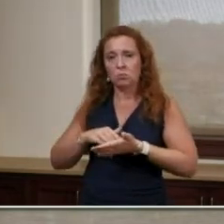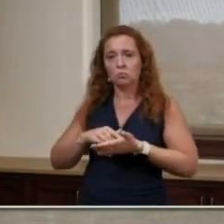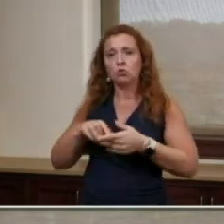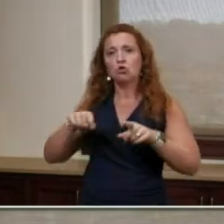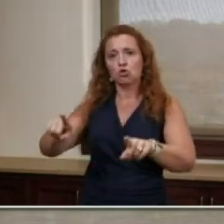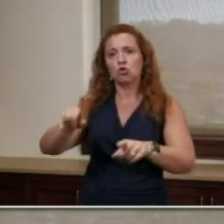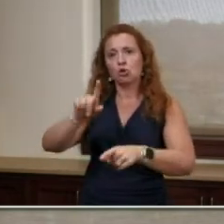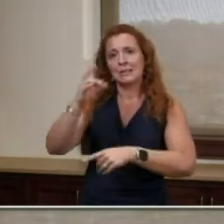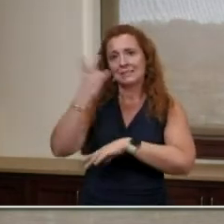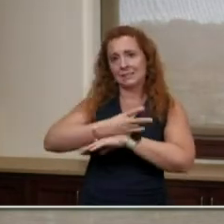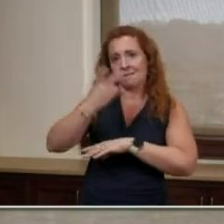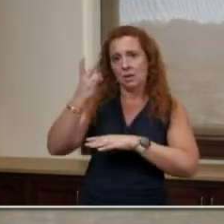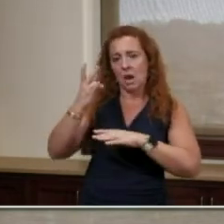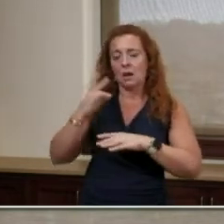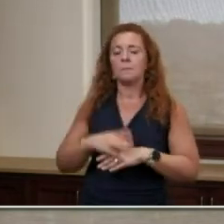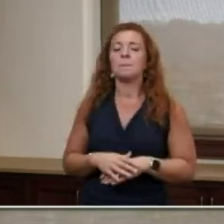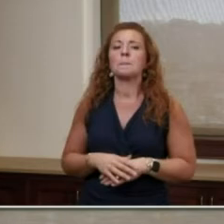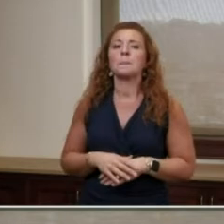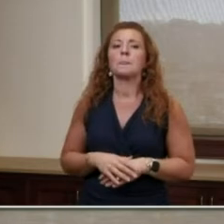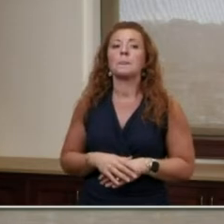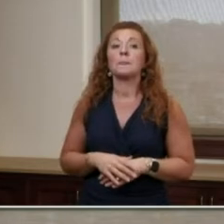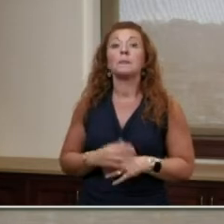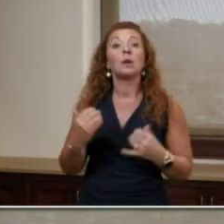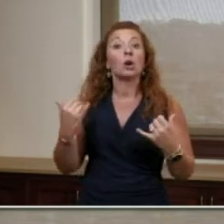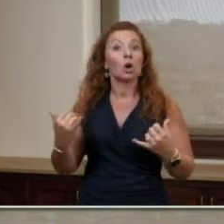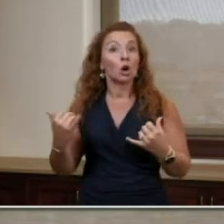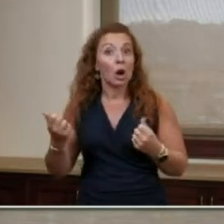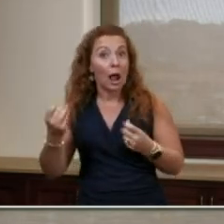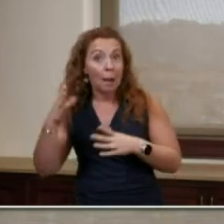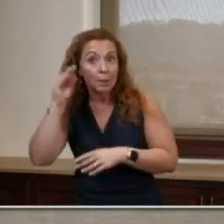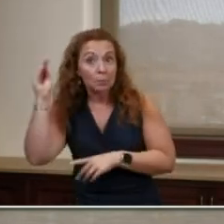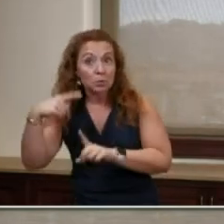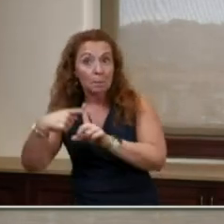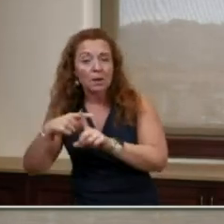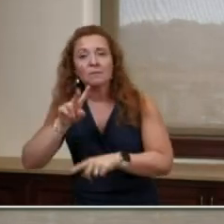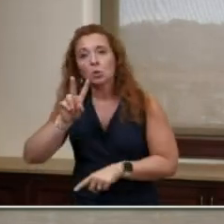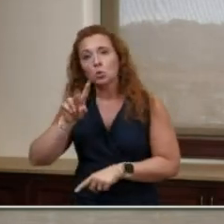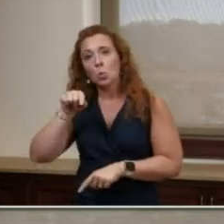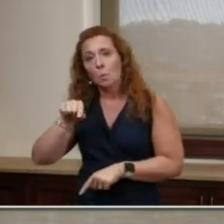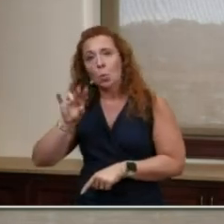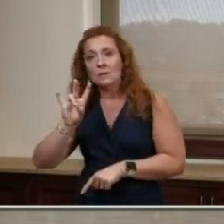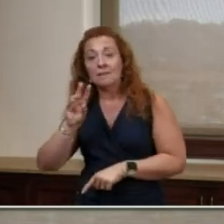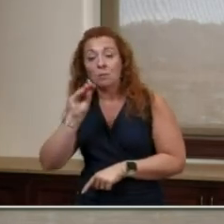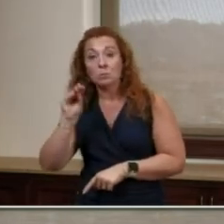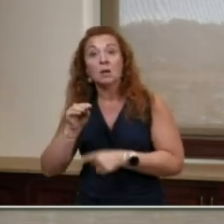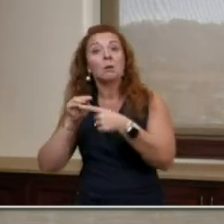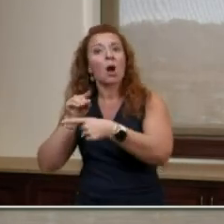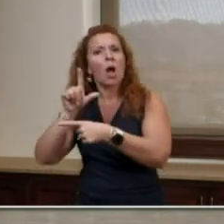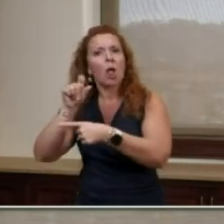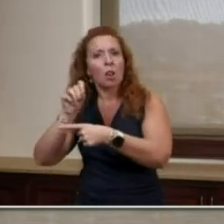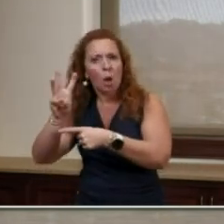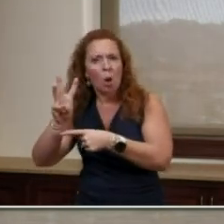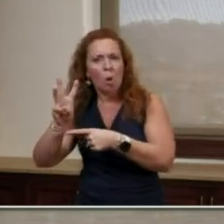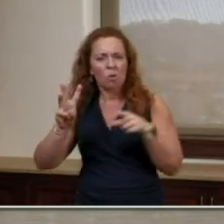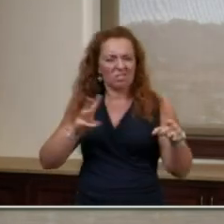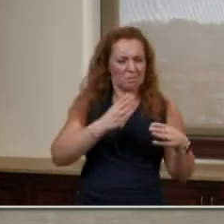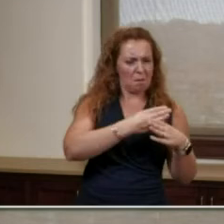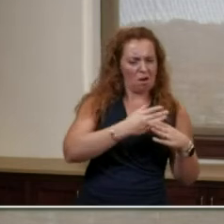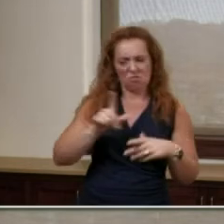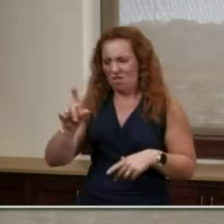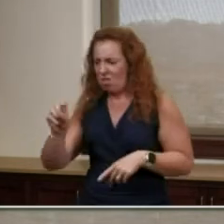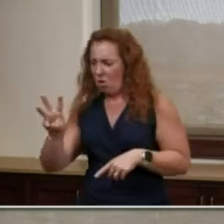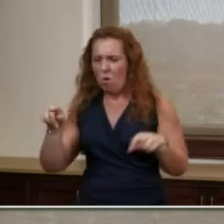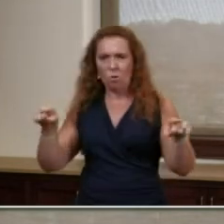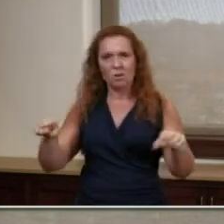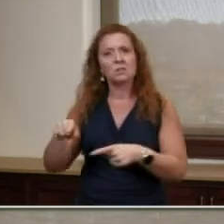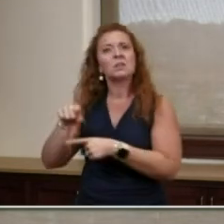period. Our current positivity rate is 2.7%, which is in the low transmission zone, defined as